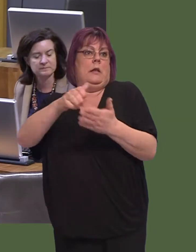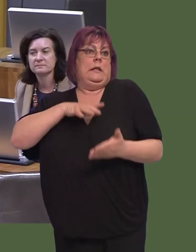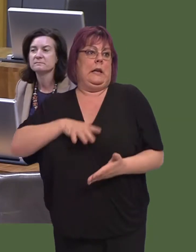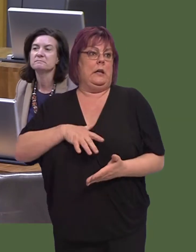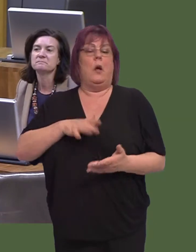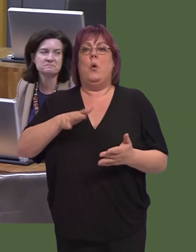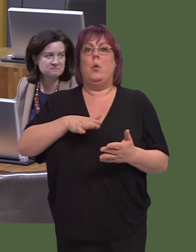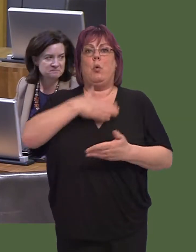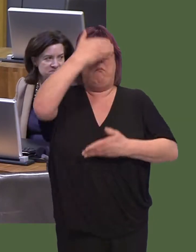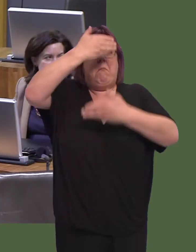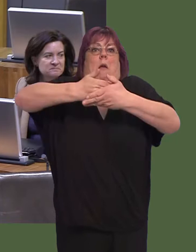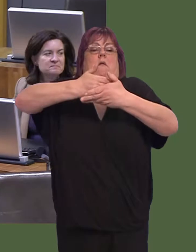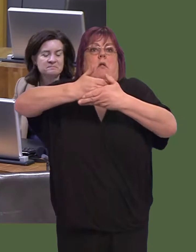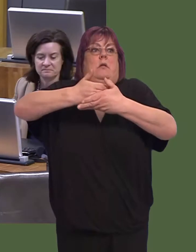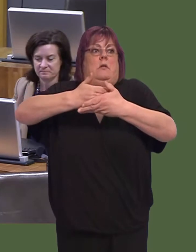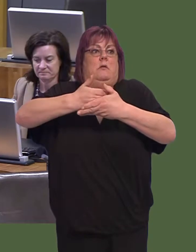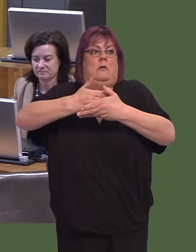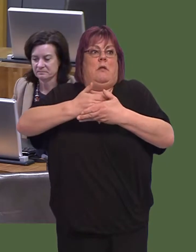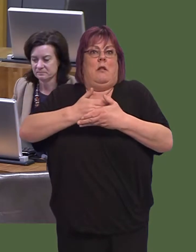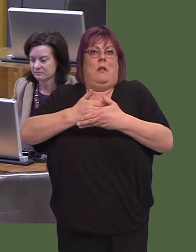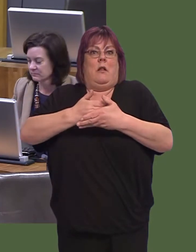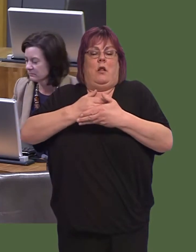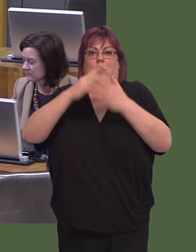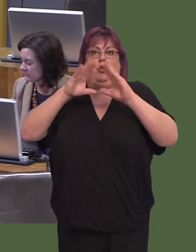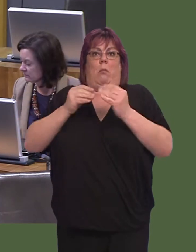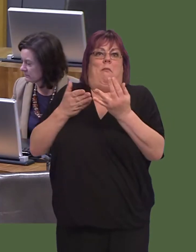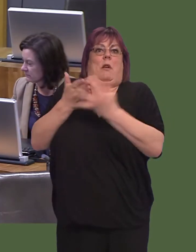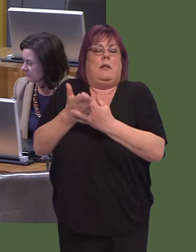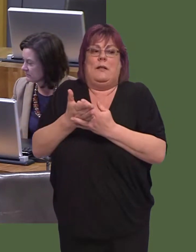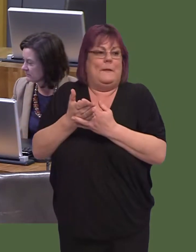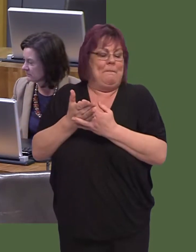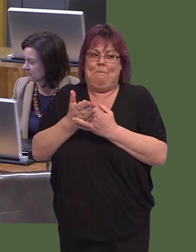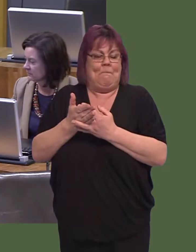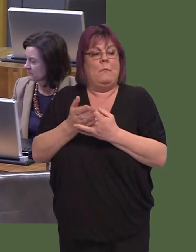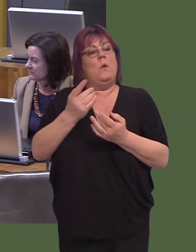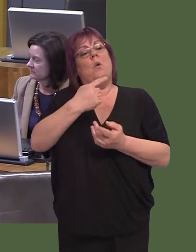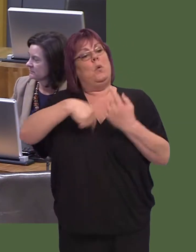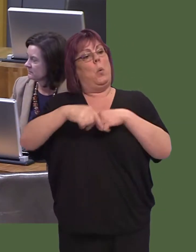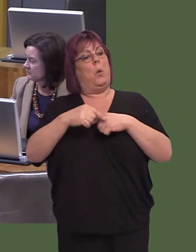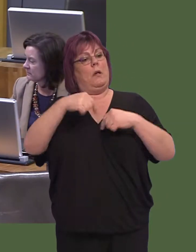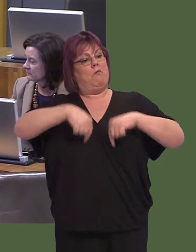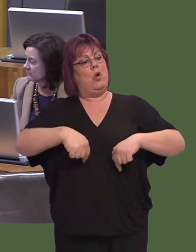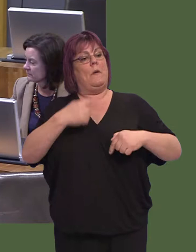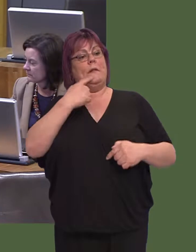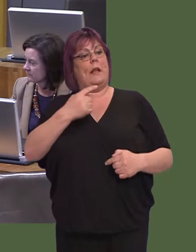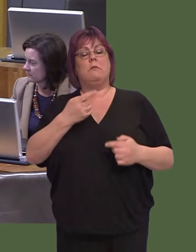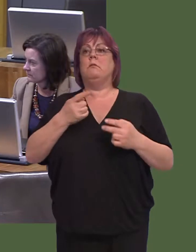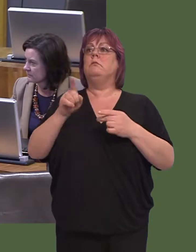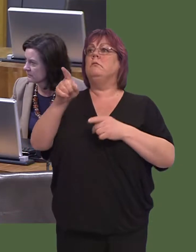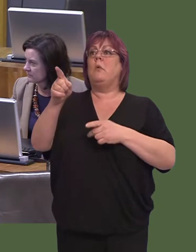don't want to see barriers put up between ourselves and our single biggest market. So from our perspective, what we have said is that